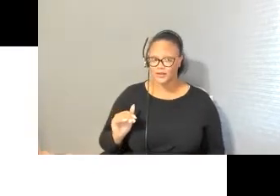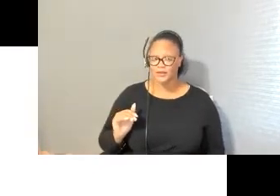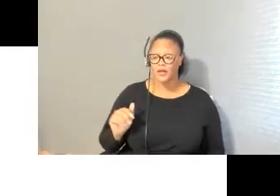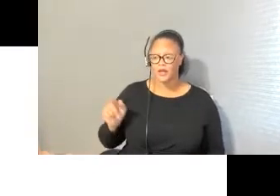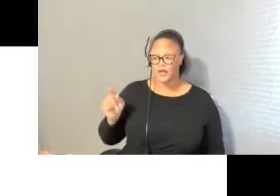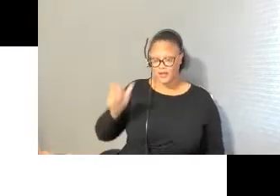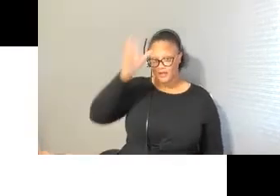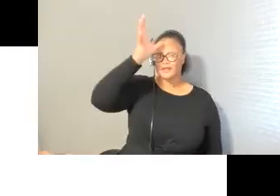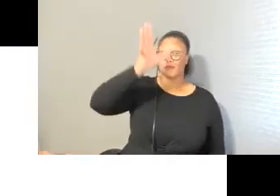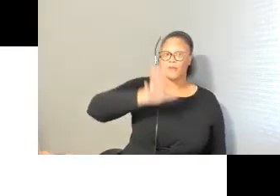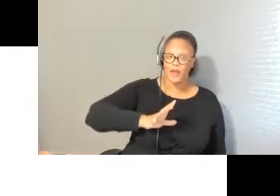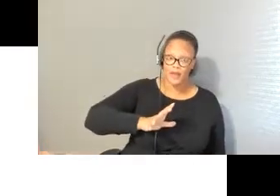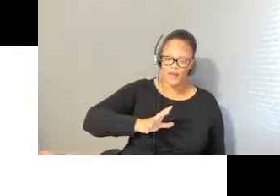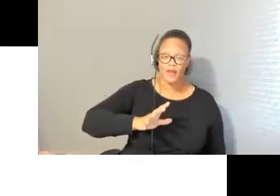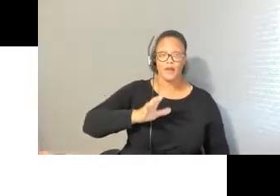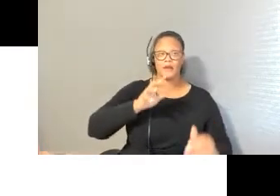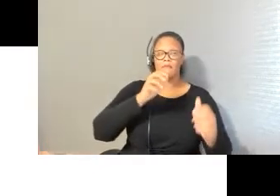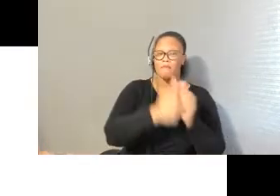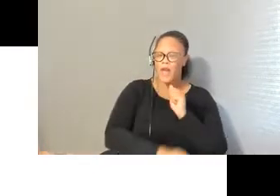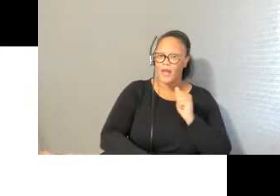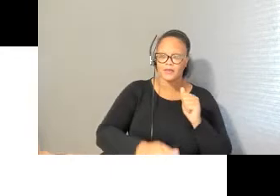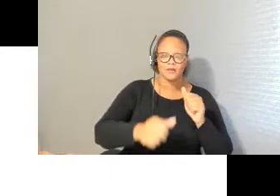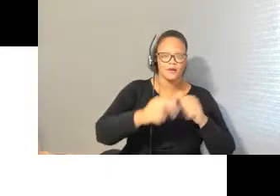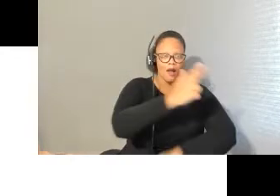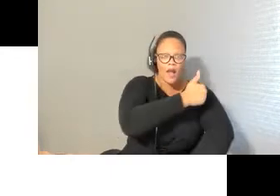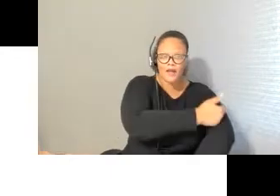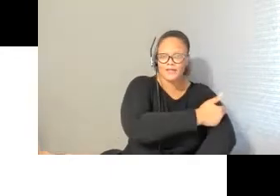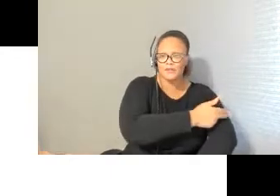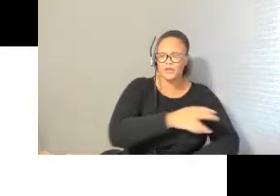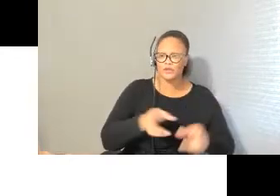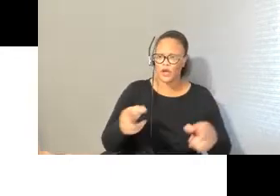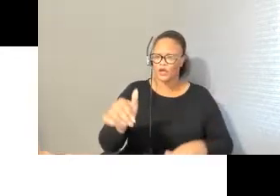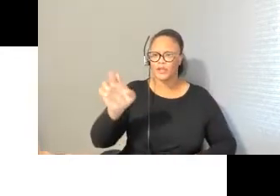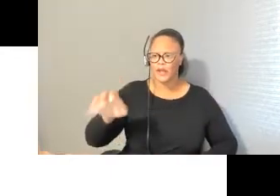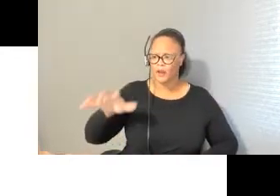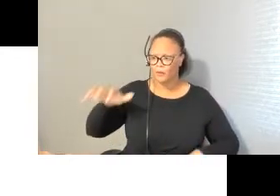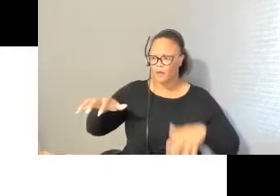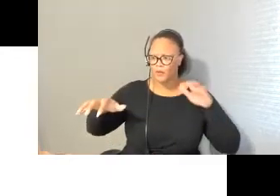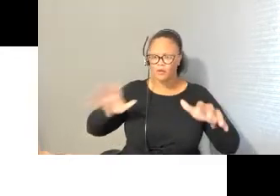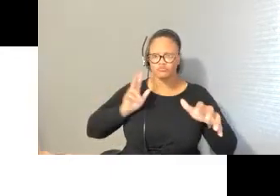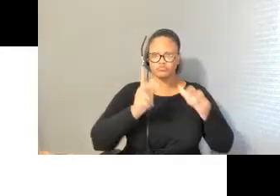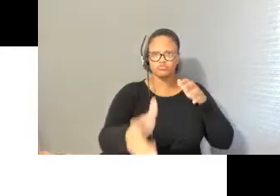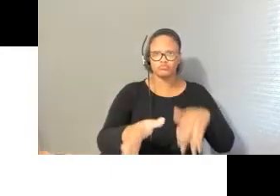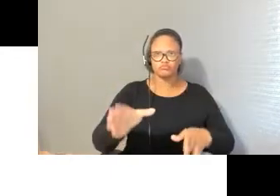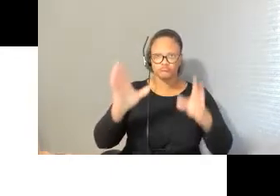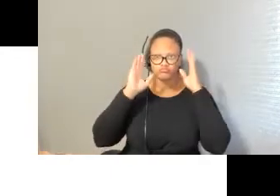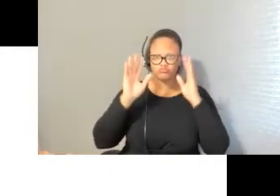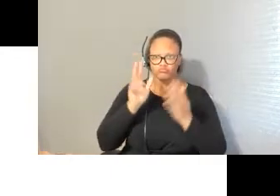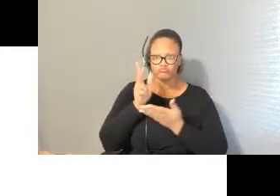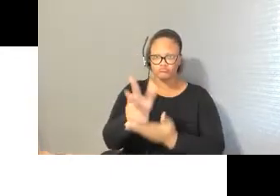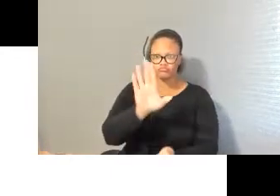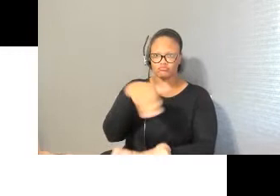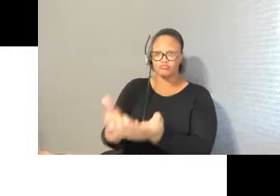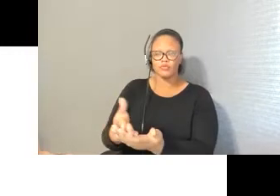man passed hospitals, urgent care centers, all these places, and brought that baby to the